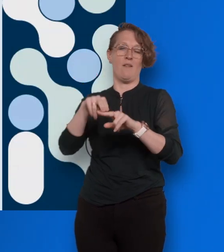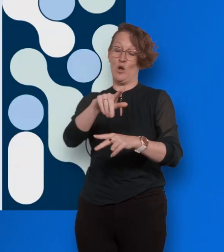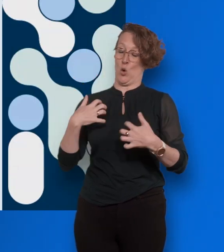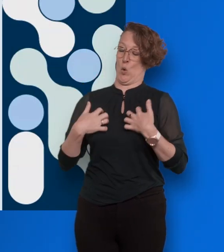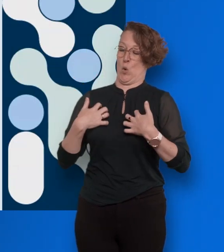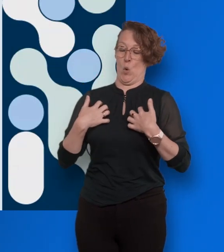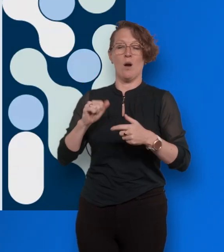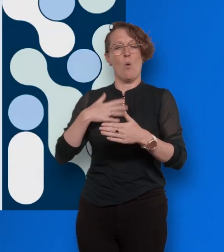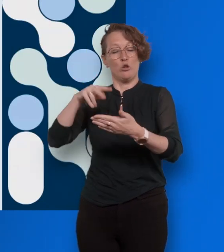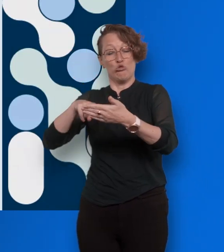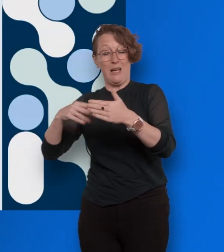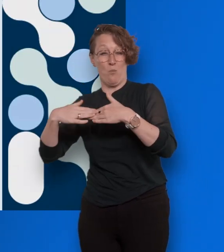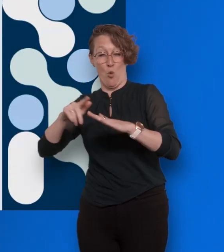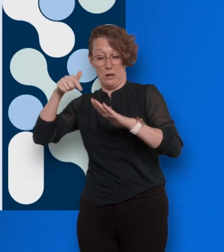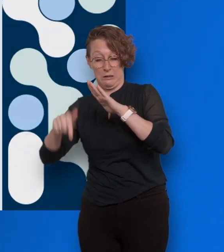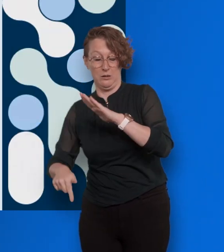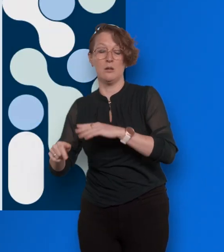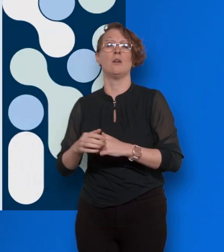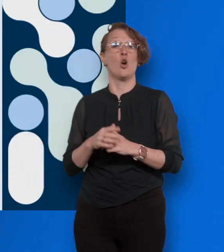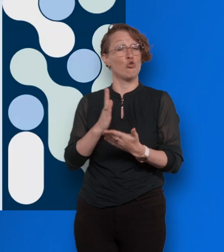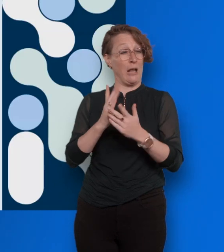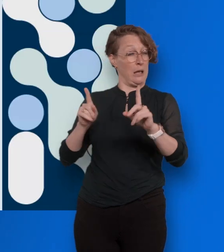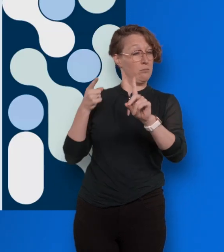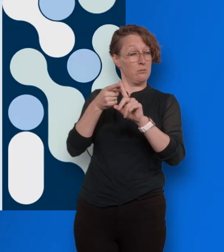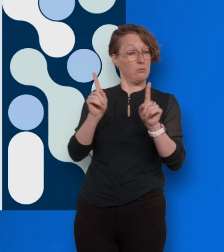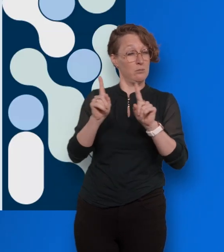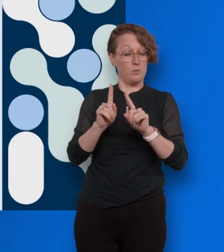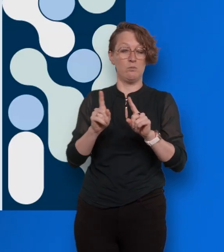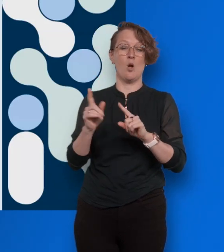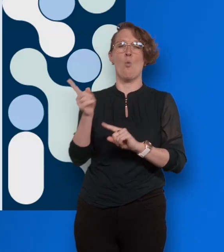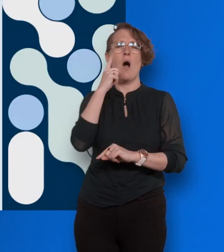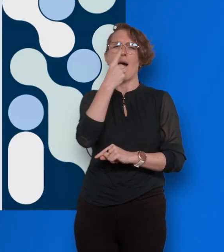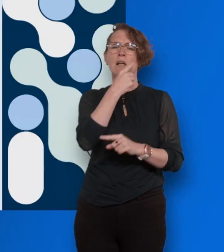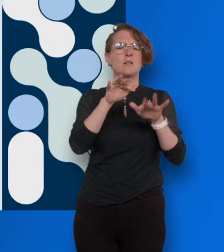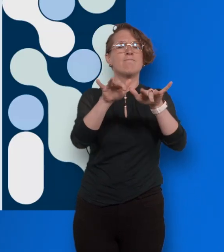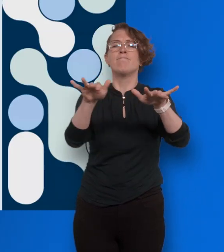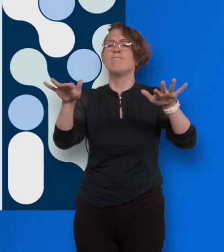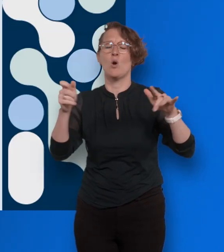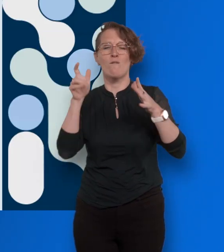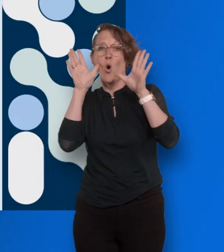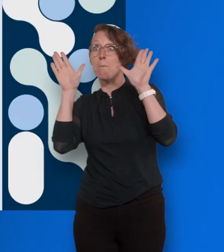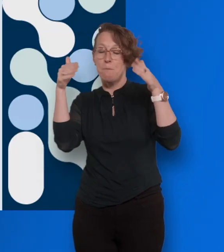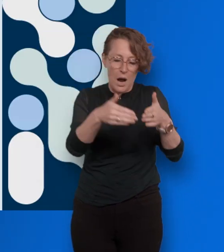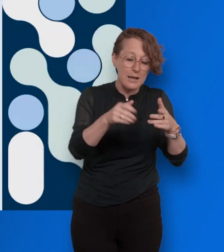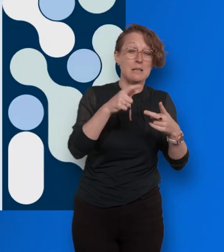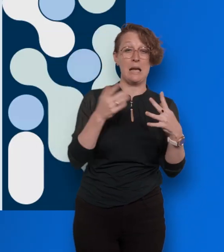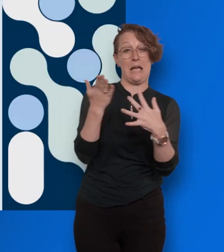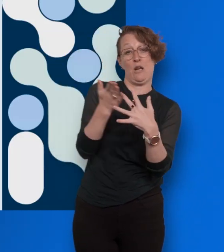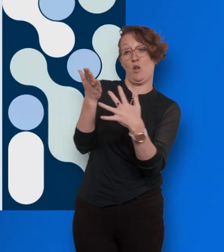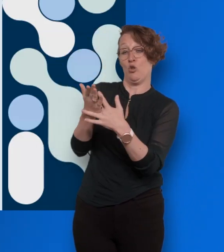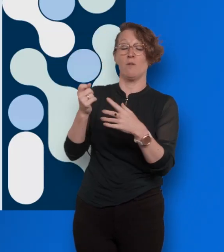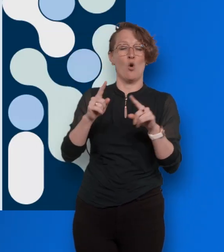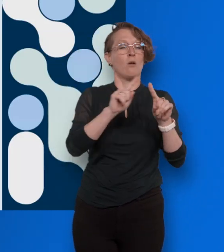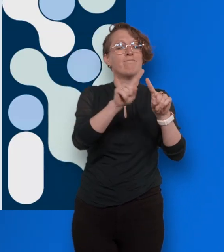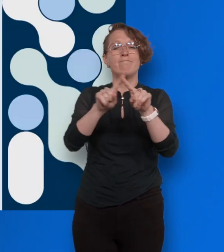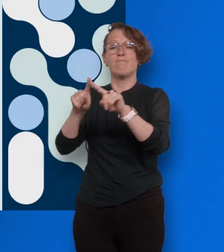more detail, is that we wanted to examine the evidence that exists for biases and interventions across various